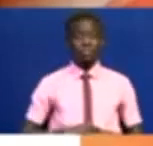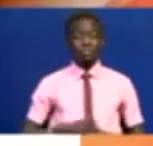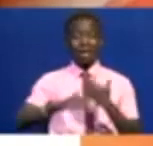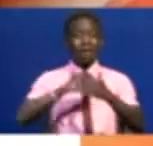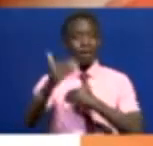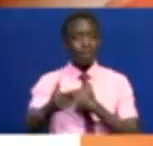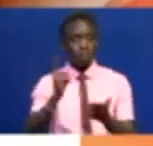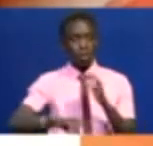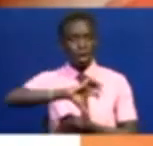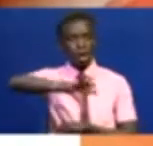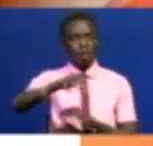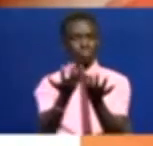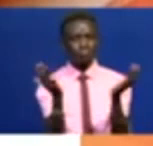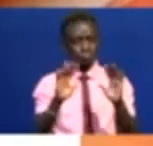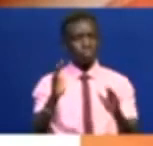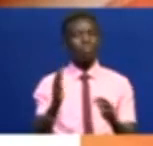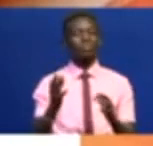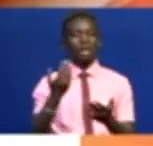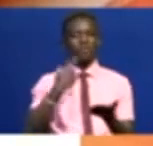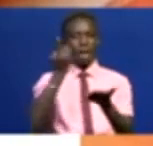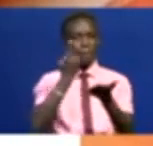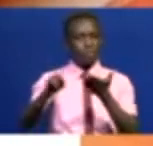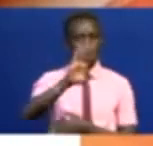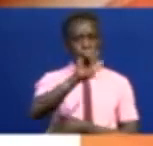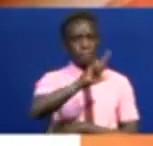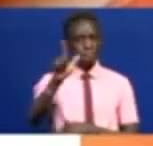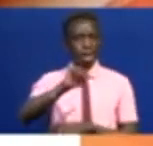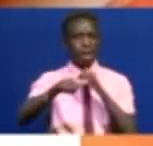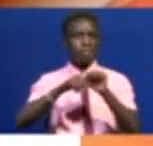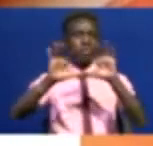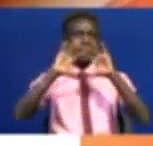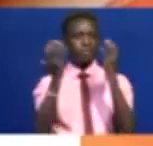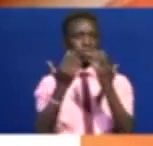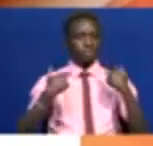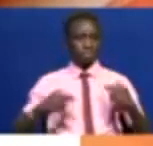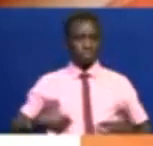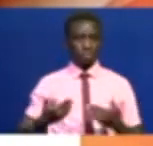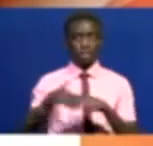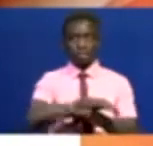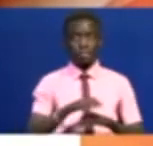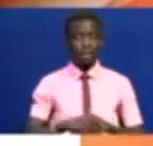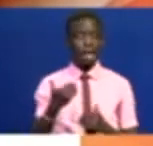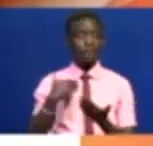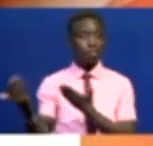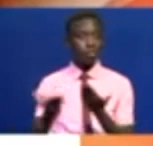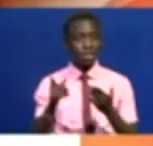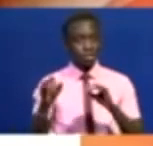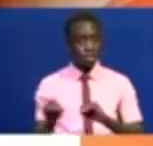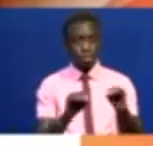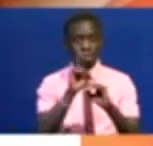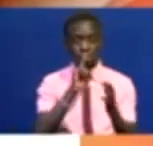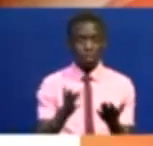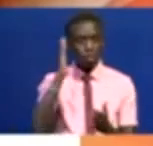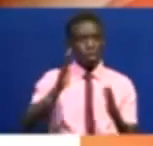approved a bill seeking to enhance universal health coverage. The community health volunteers have welcomed the move, saying it will boost their morale